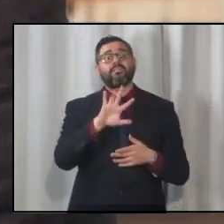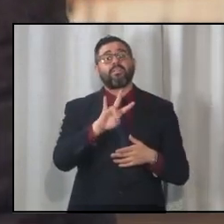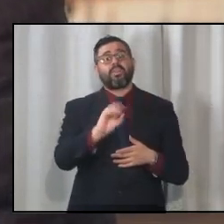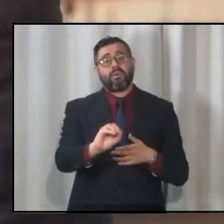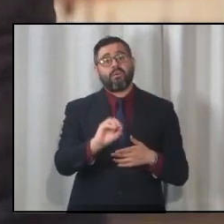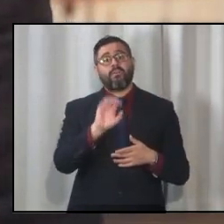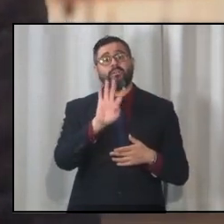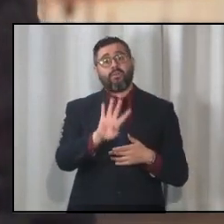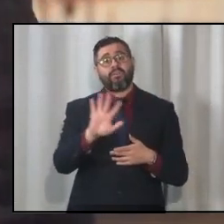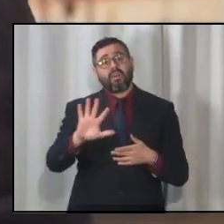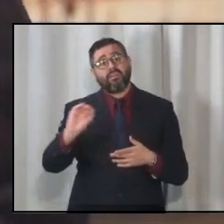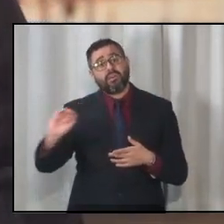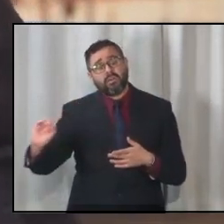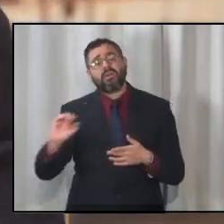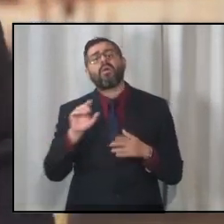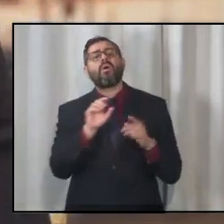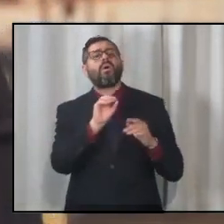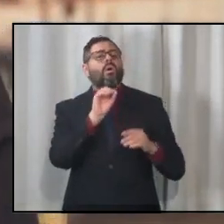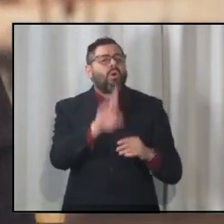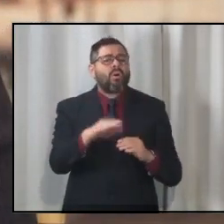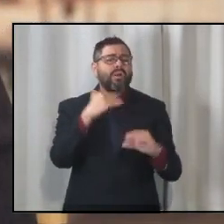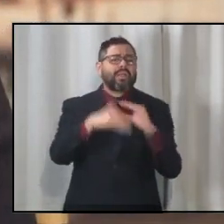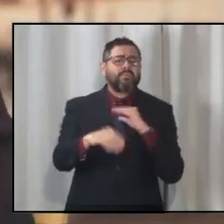562-570-4500 or email